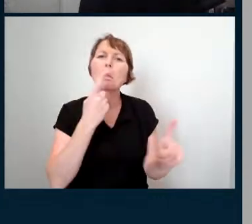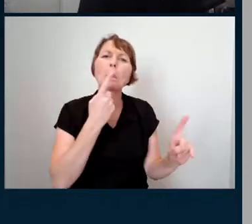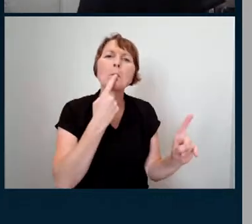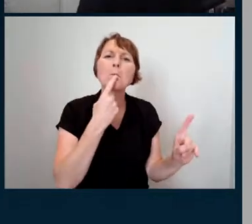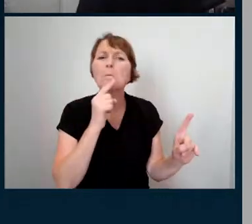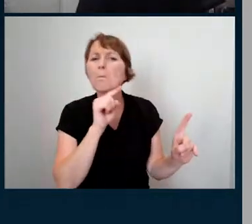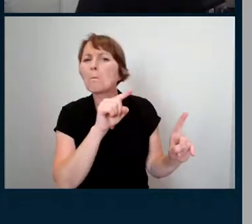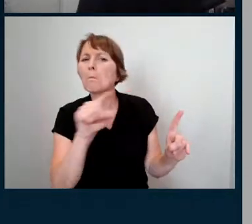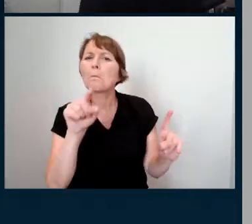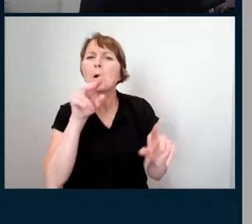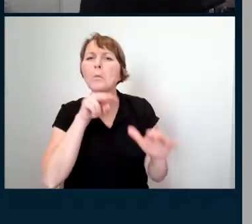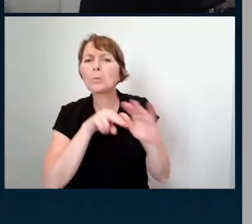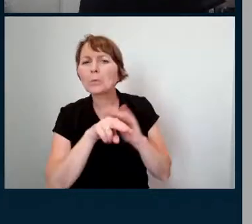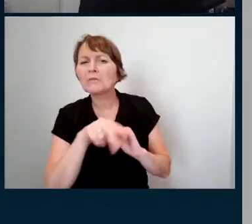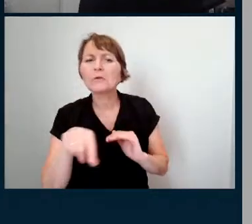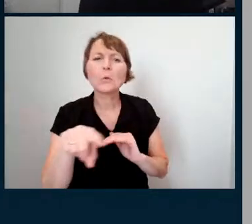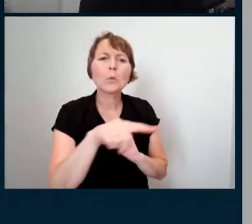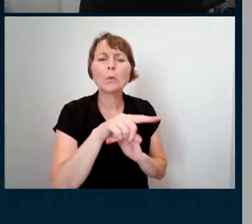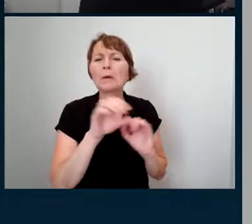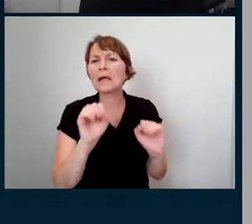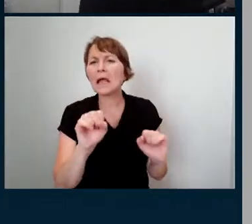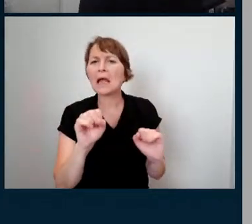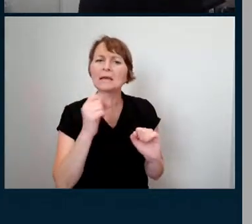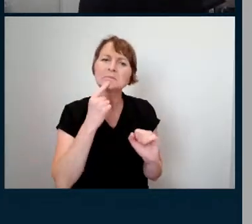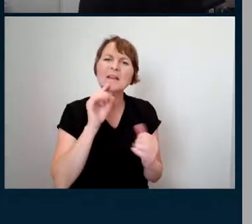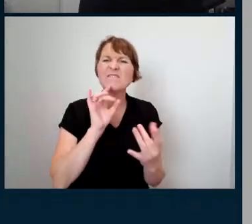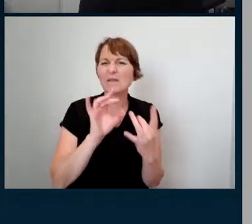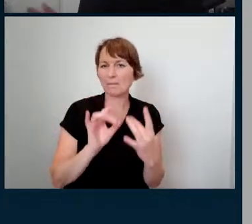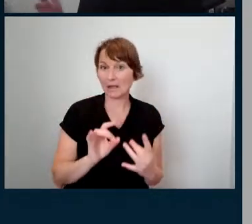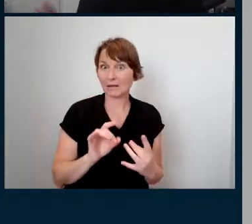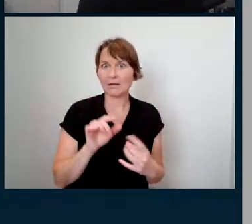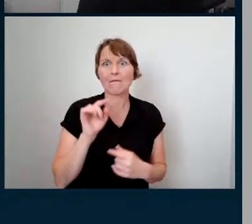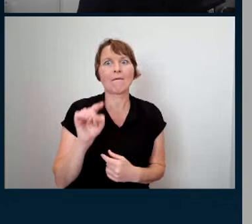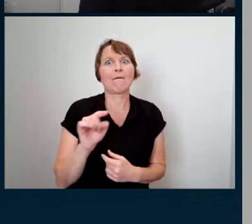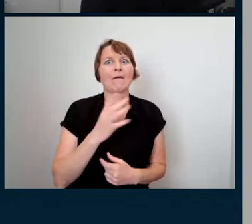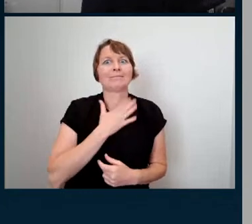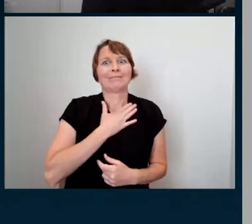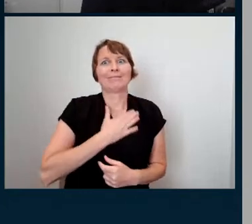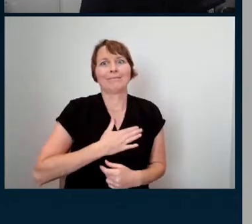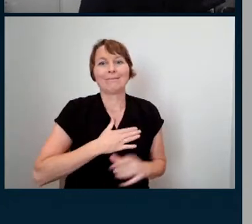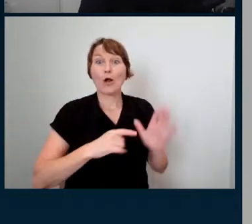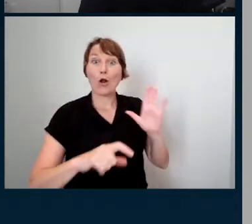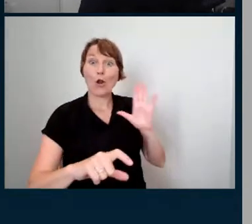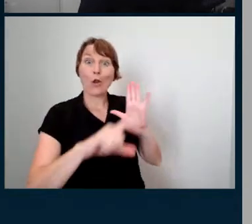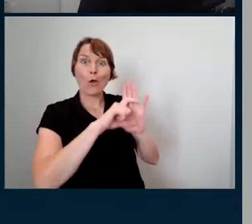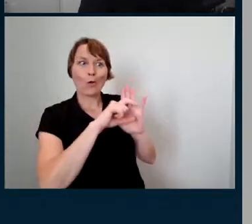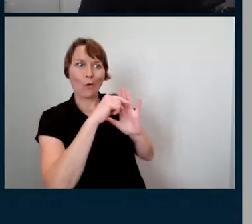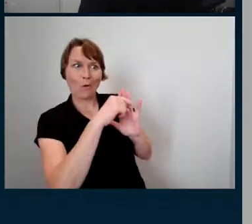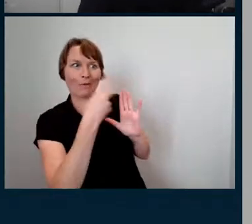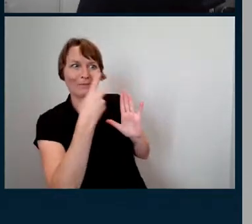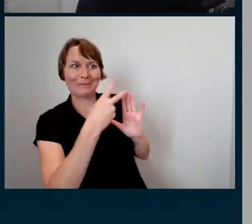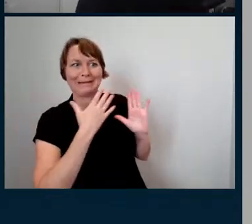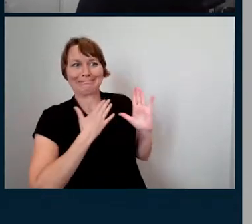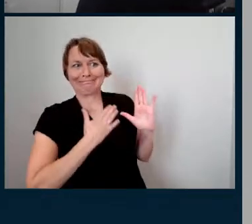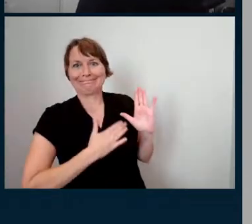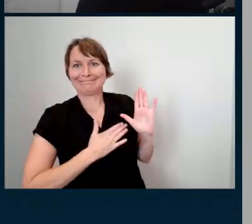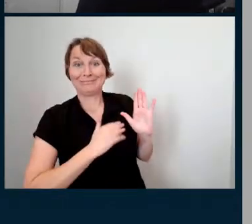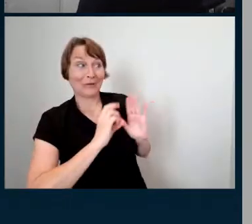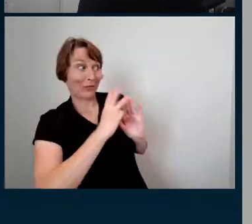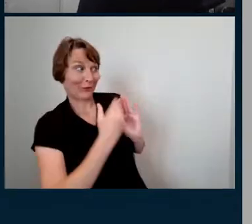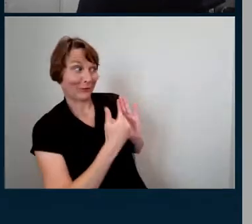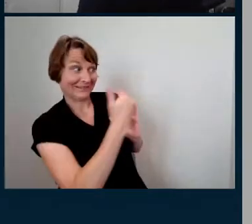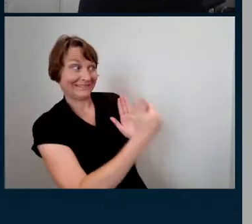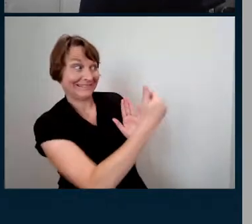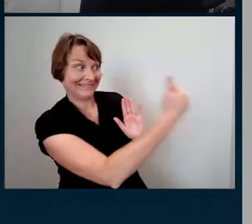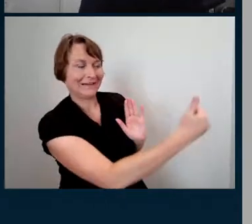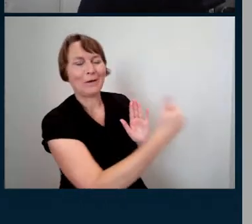it. And me personally, I really like that logo. So that logo is a deal breaker on its